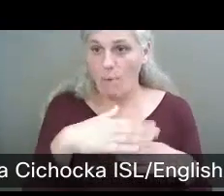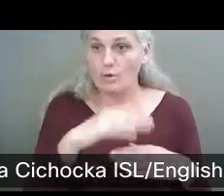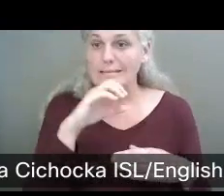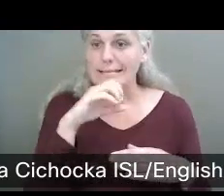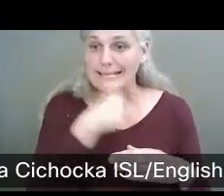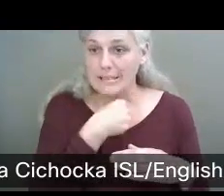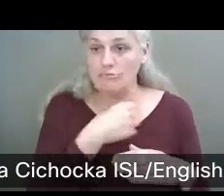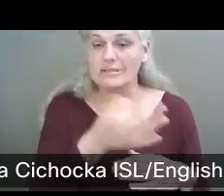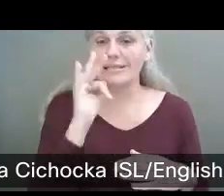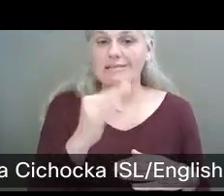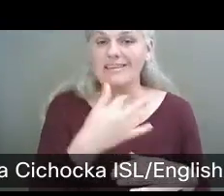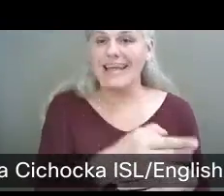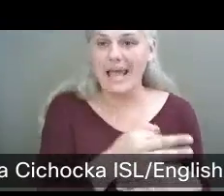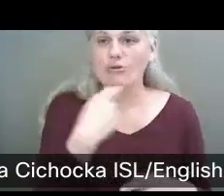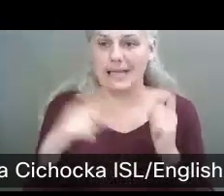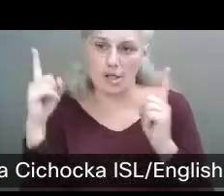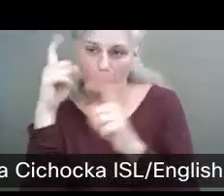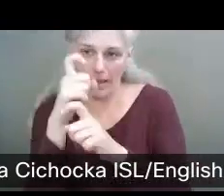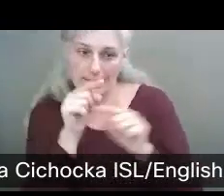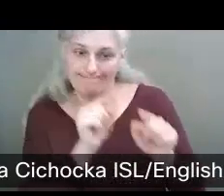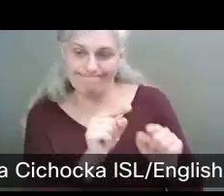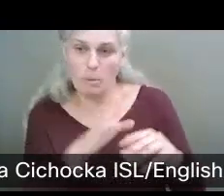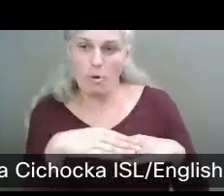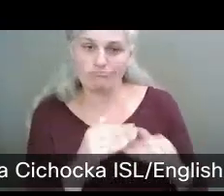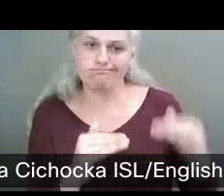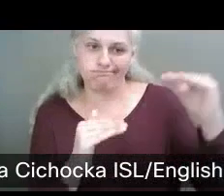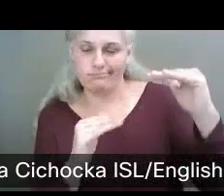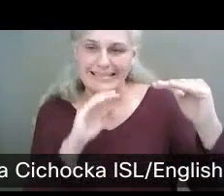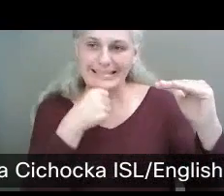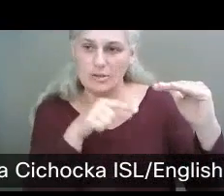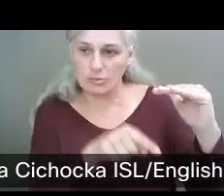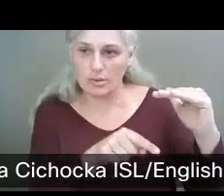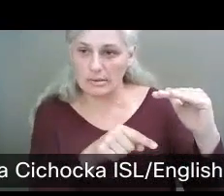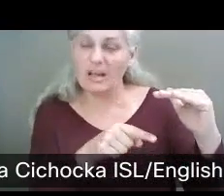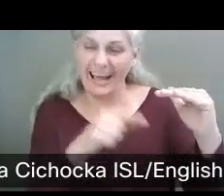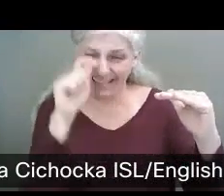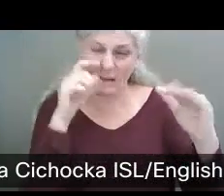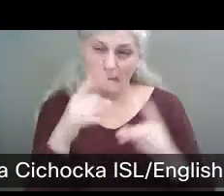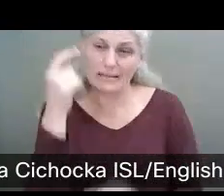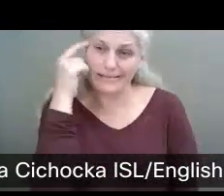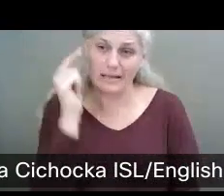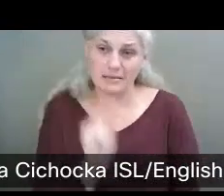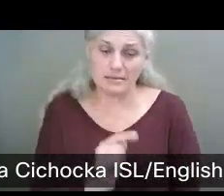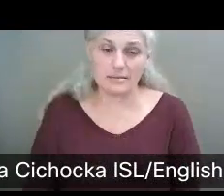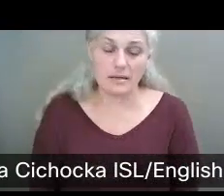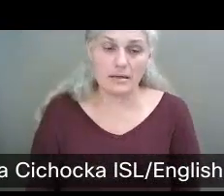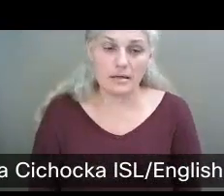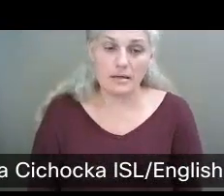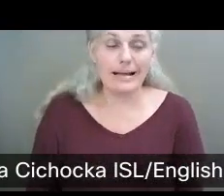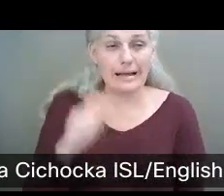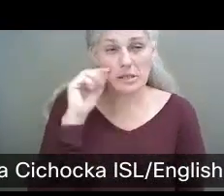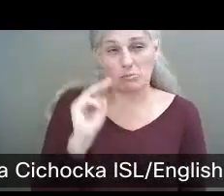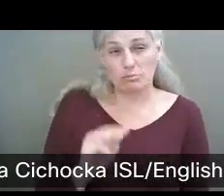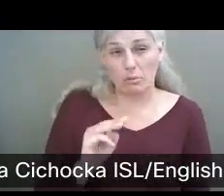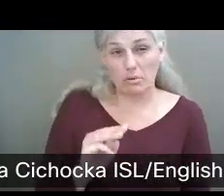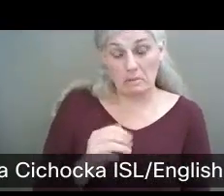an error rather than a complication. And, that makes sense. I think it's probably,